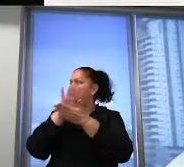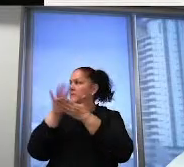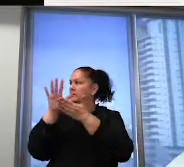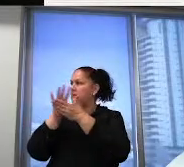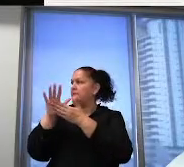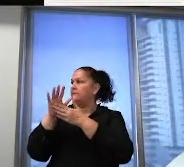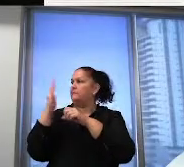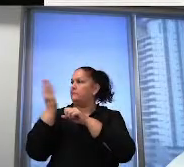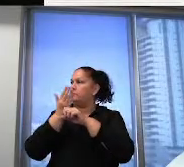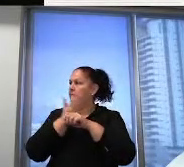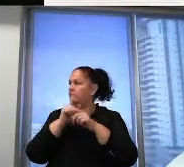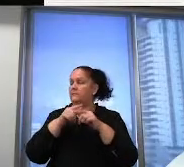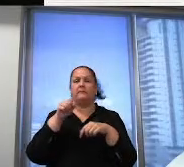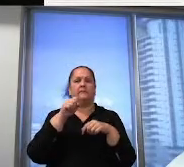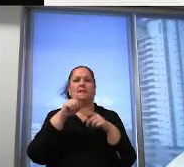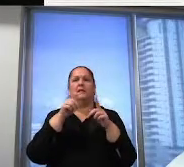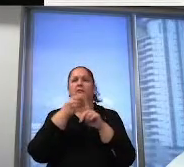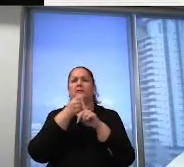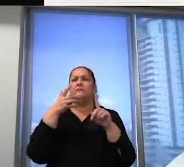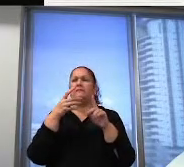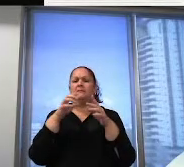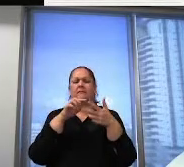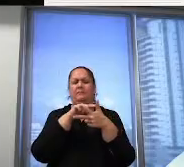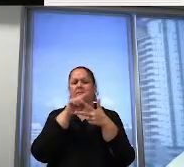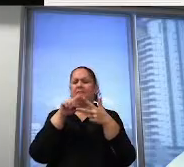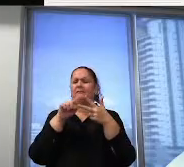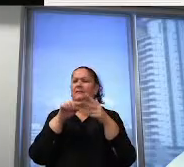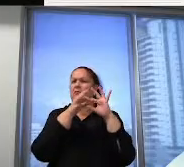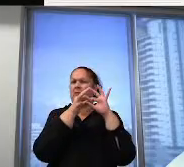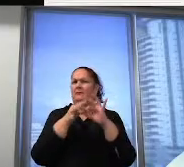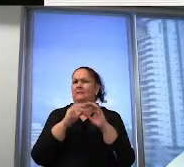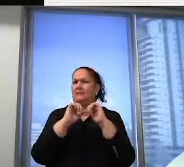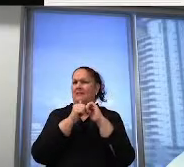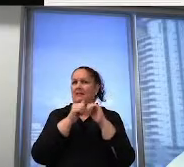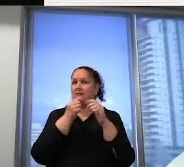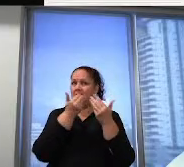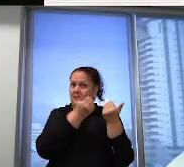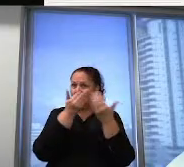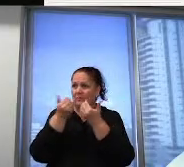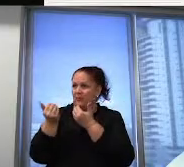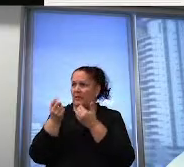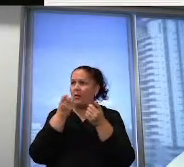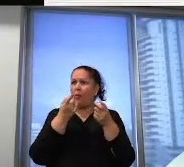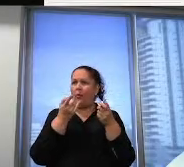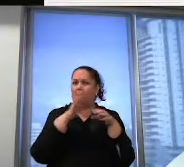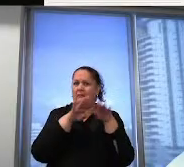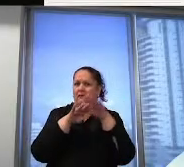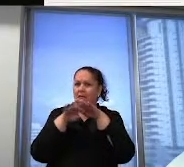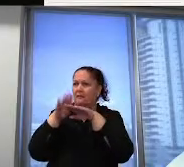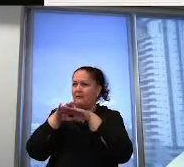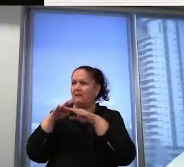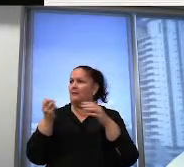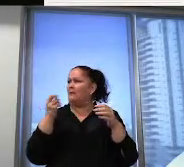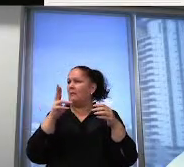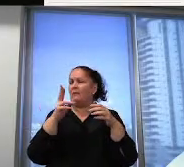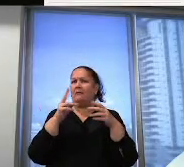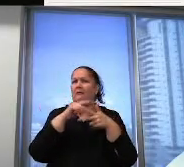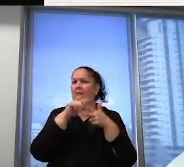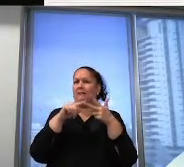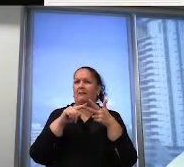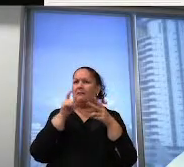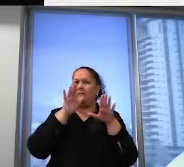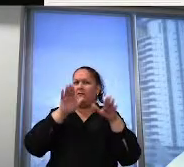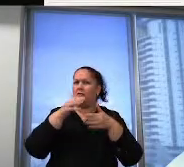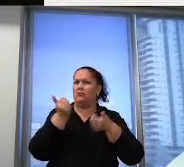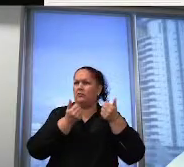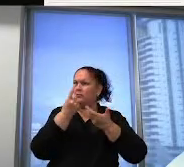clearing. Yes. Okay, can you explain what's the relationship among these three things? Are they separate? Are they overlapping? And which one is the one that we're